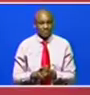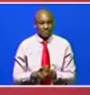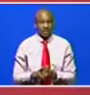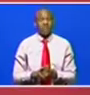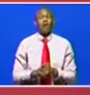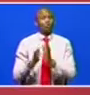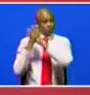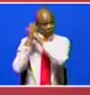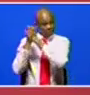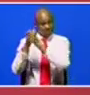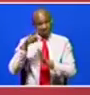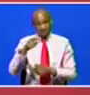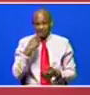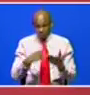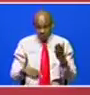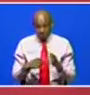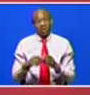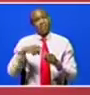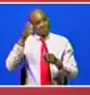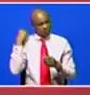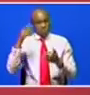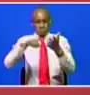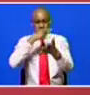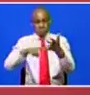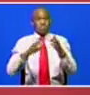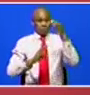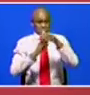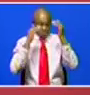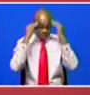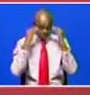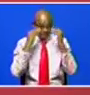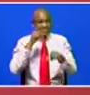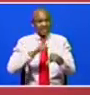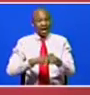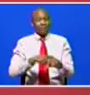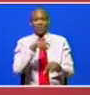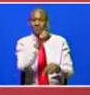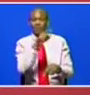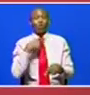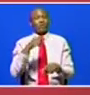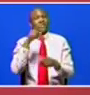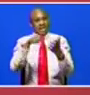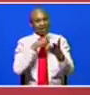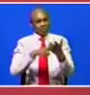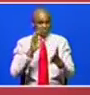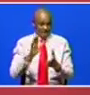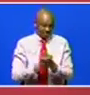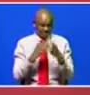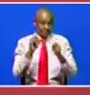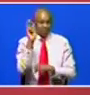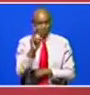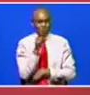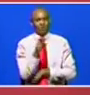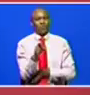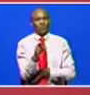Meanwhile, Jubilee is apparently retracting its criticism of the judiciary following the landmark Supreme Court ruling that nullified President